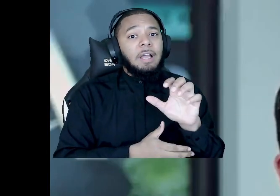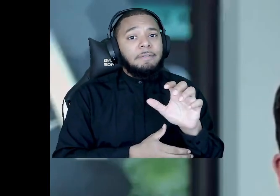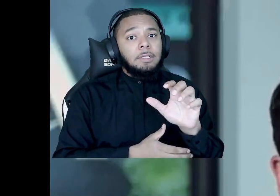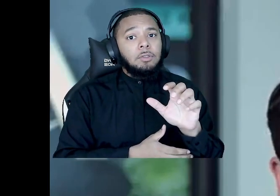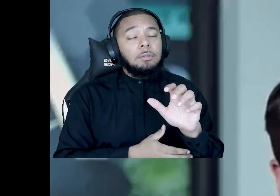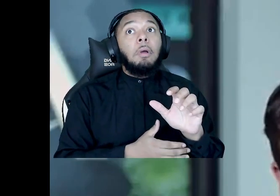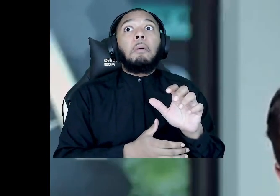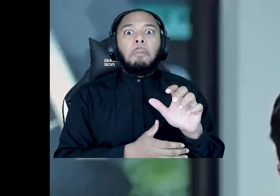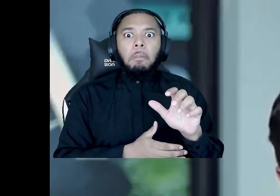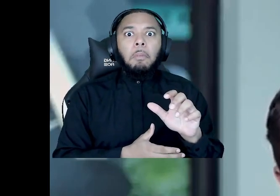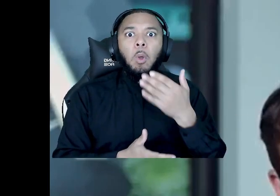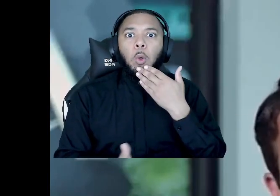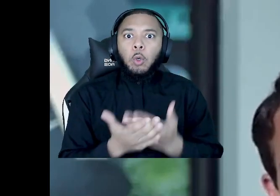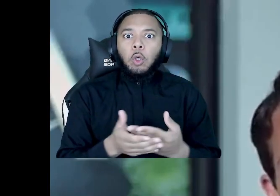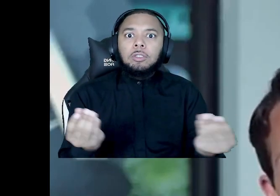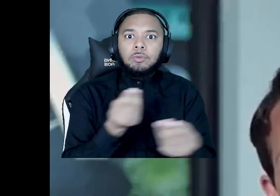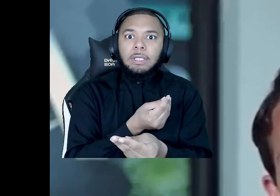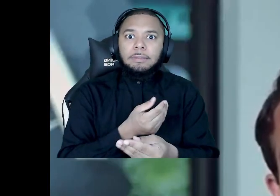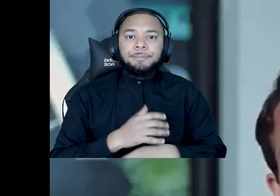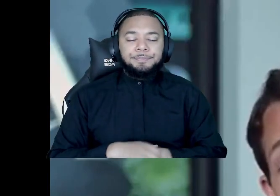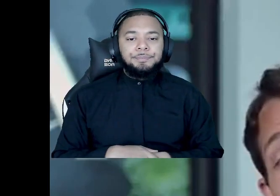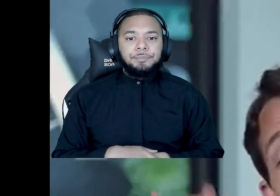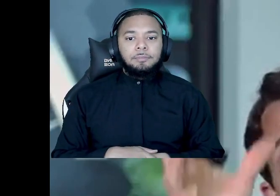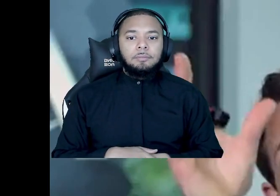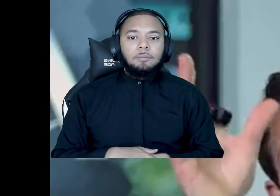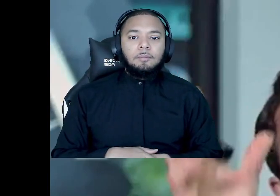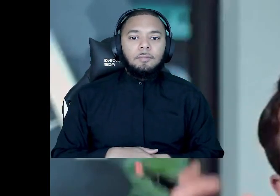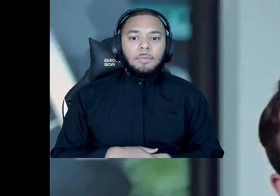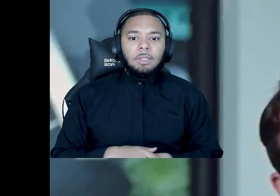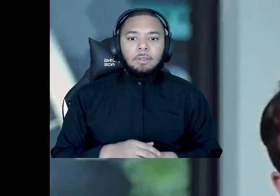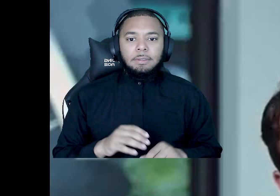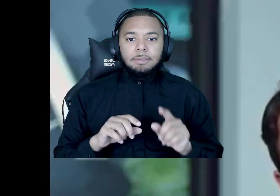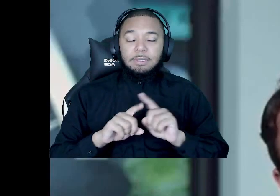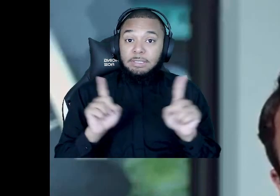a profitable transaction for me. So the difference between